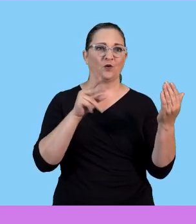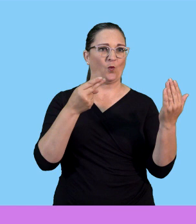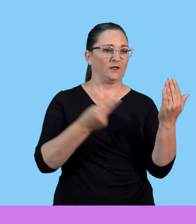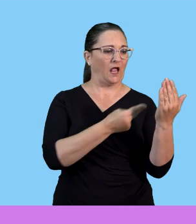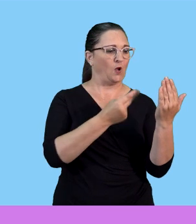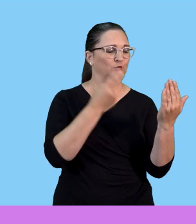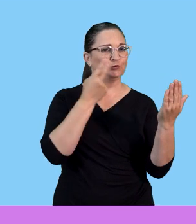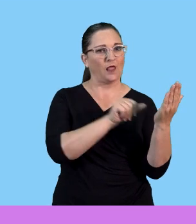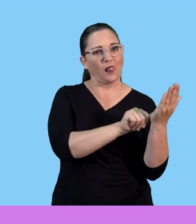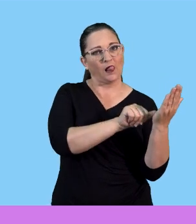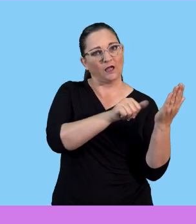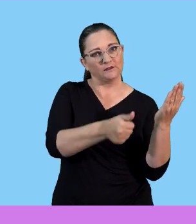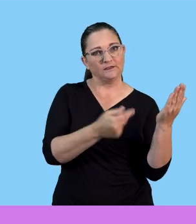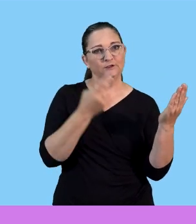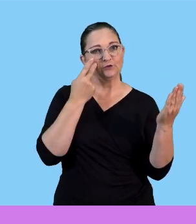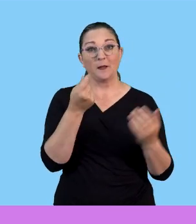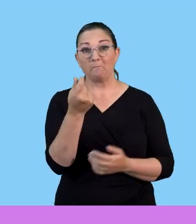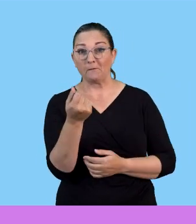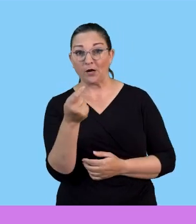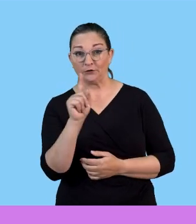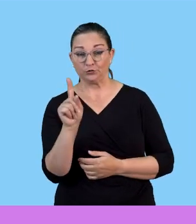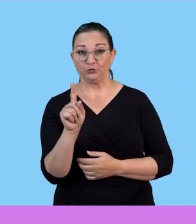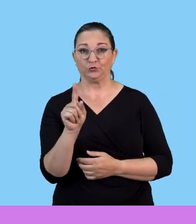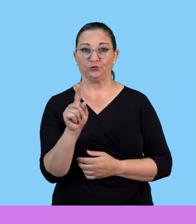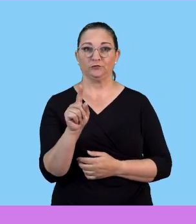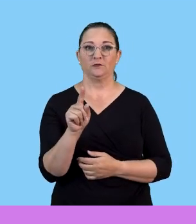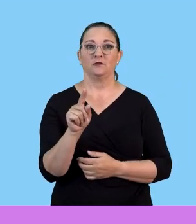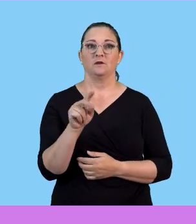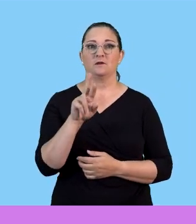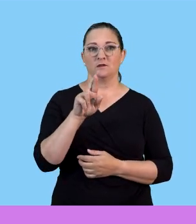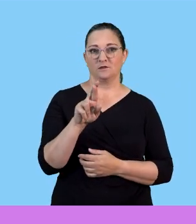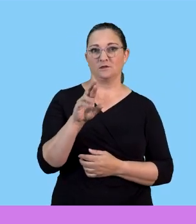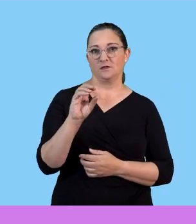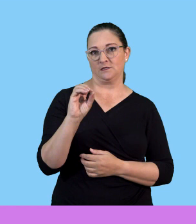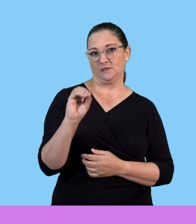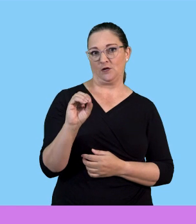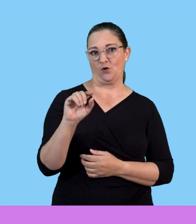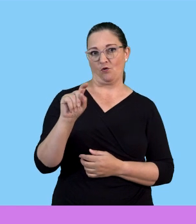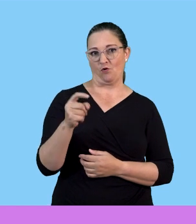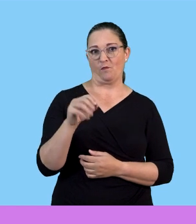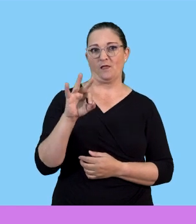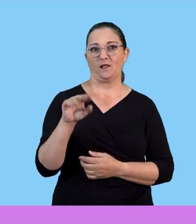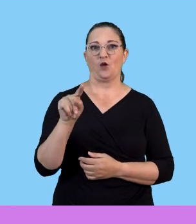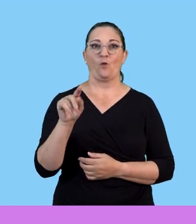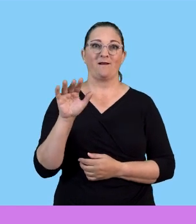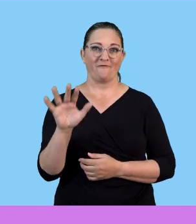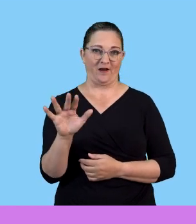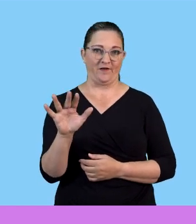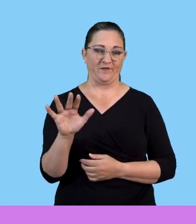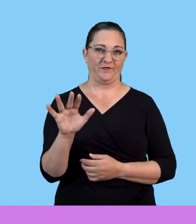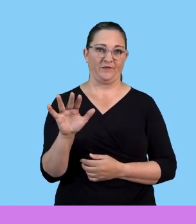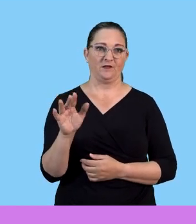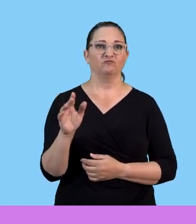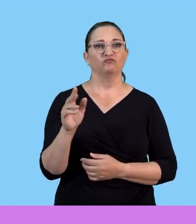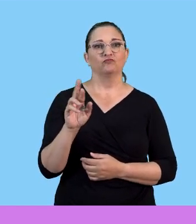to the usage, it will show the kilowatt hours price. So the charge is